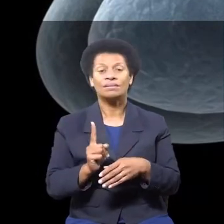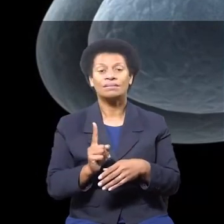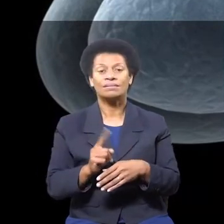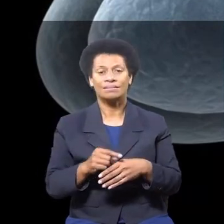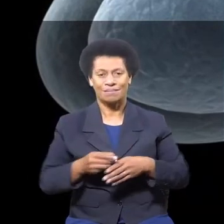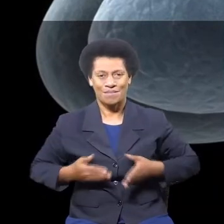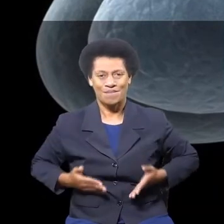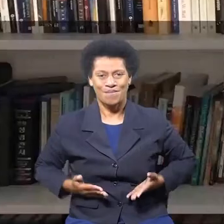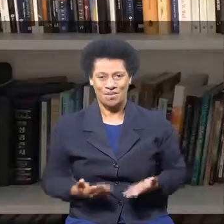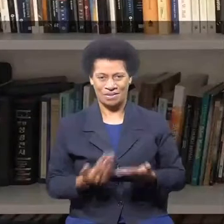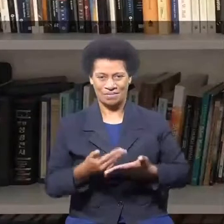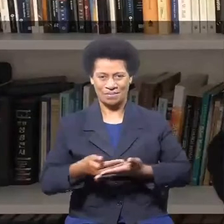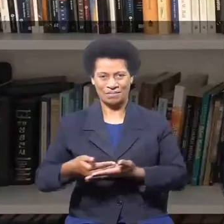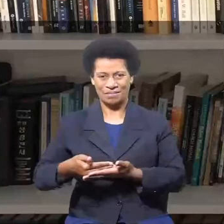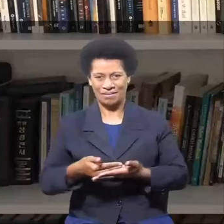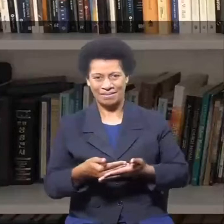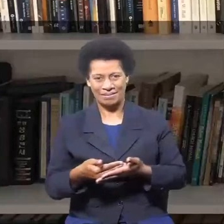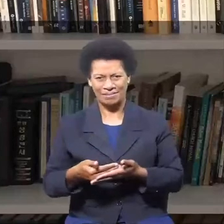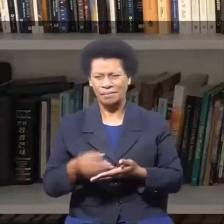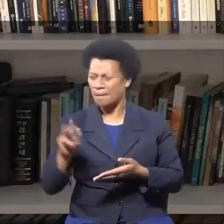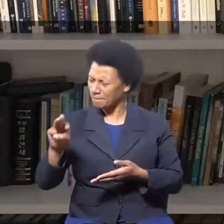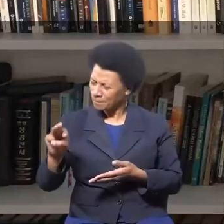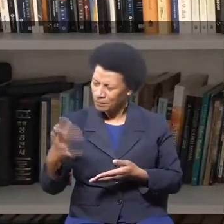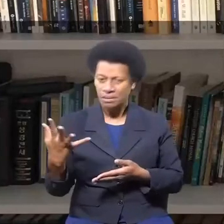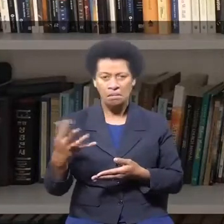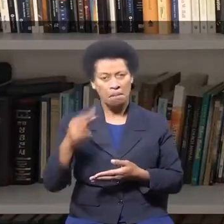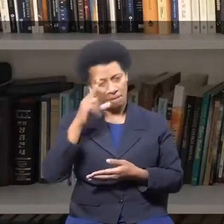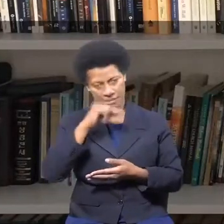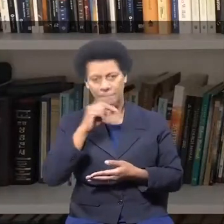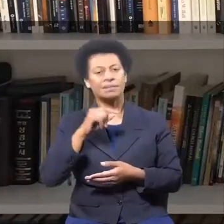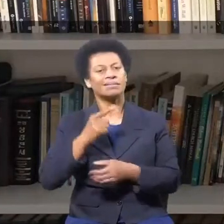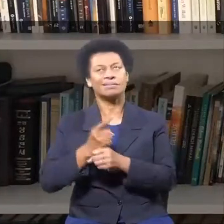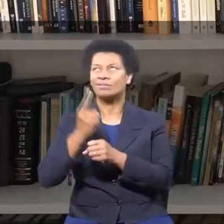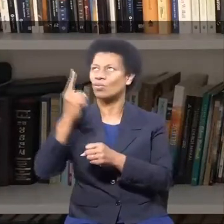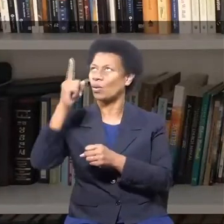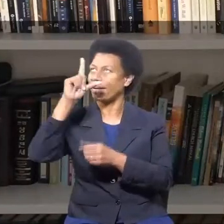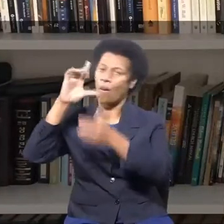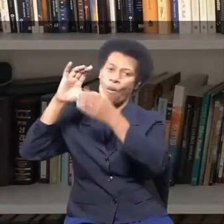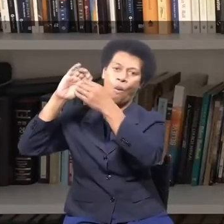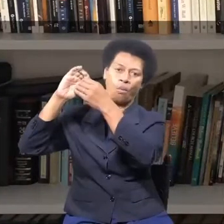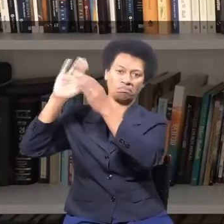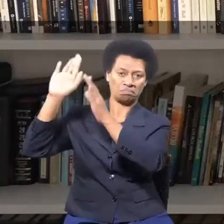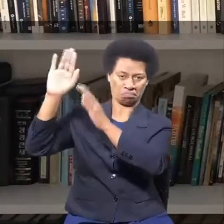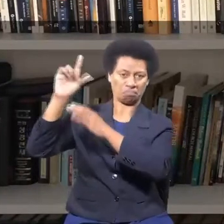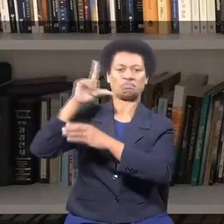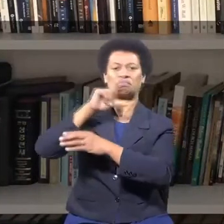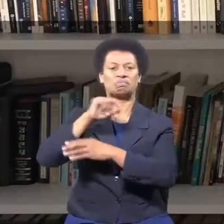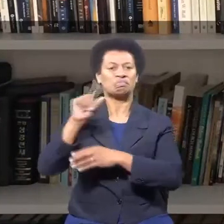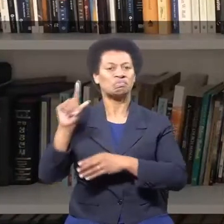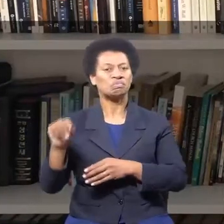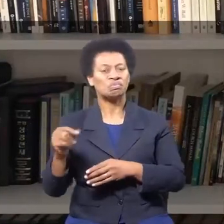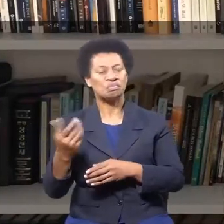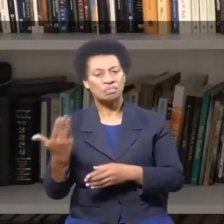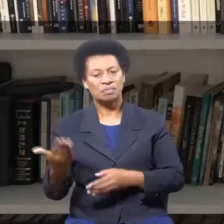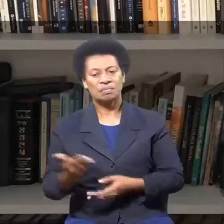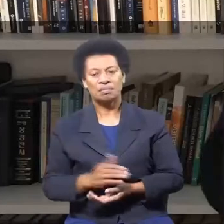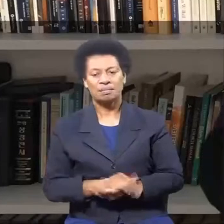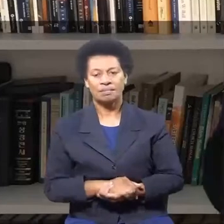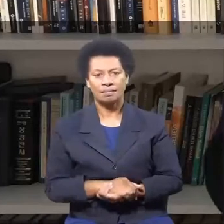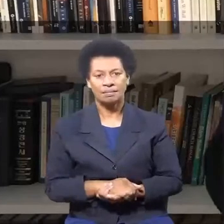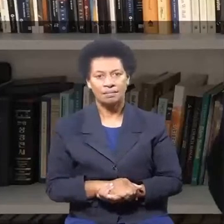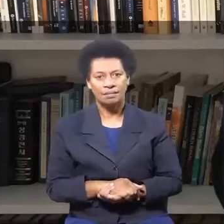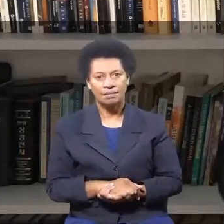a child is born. Miracles are possible. God can perform them. The